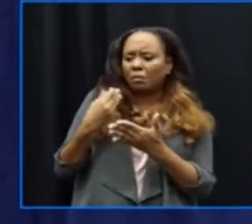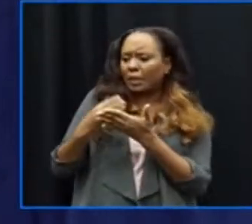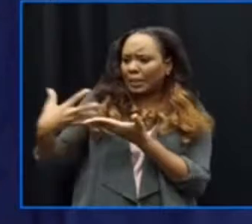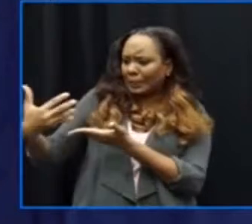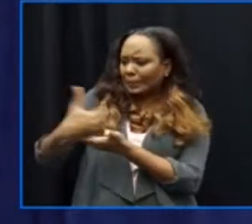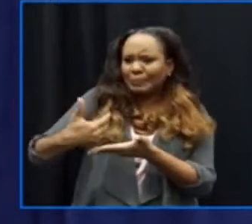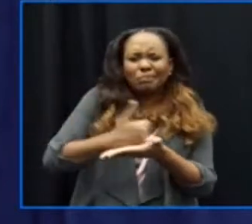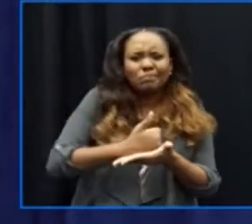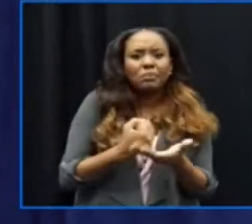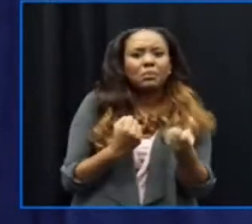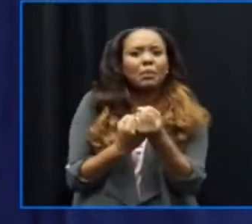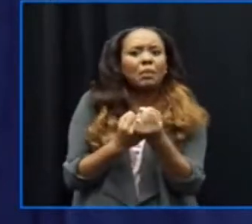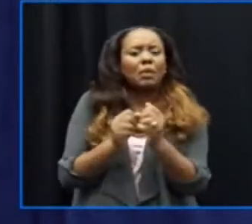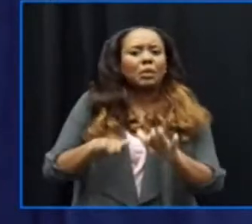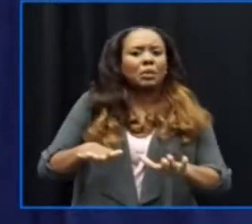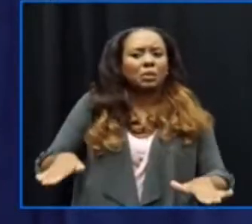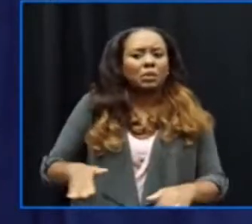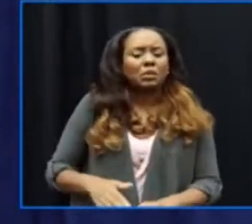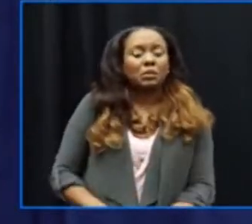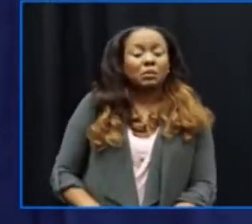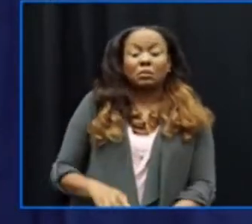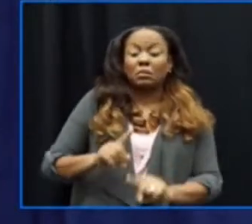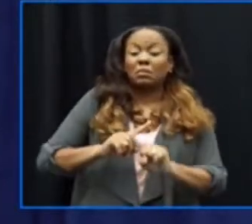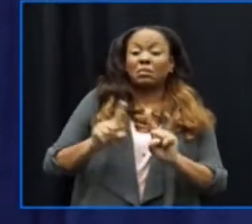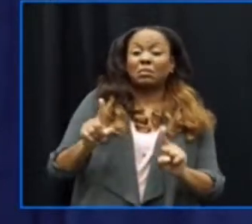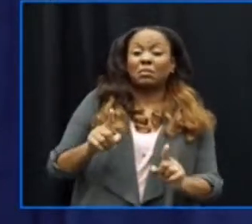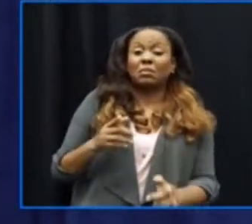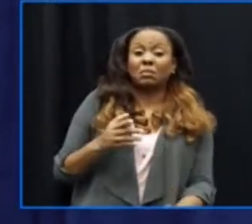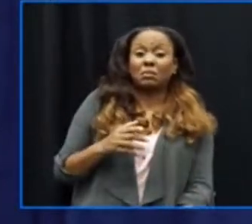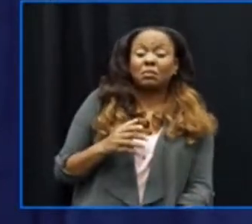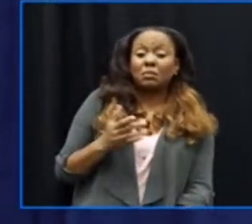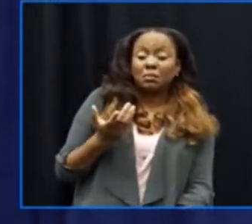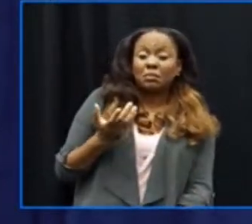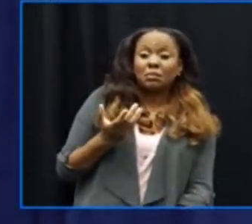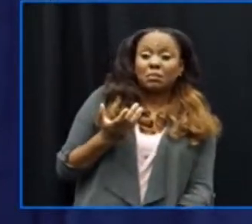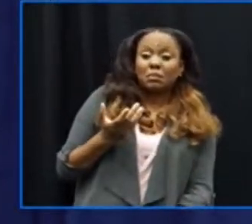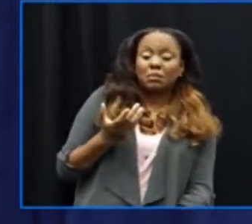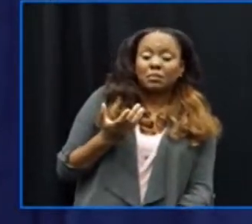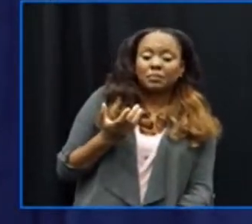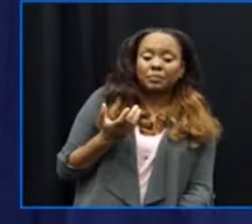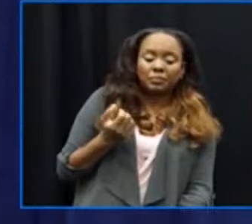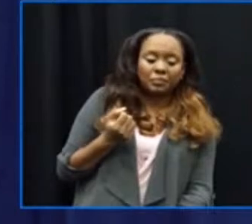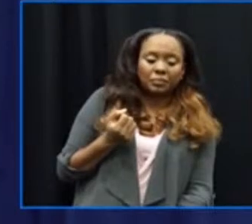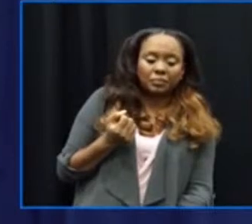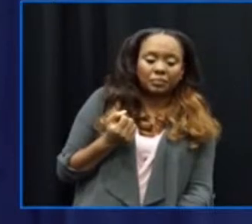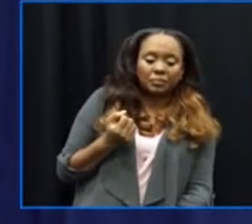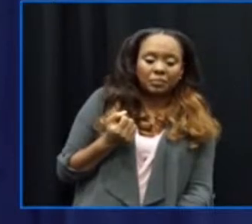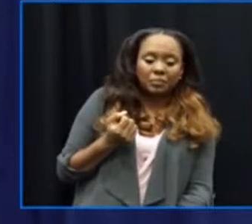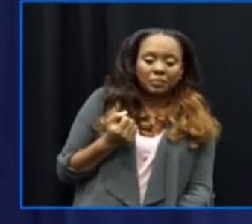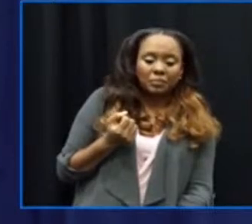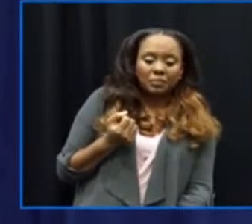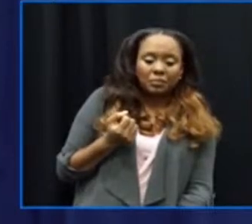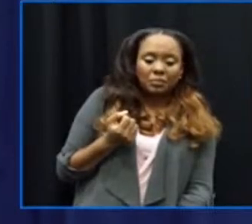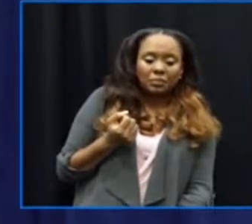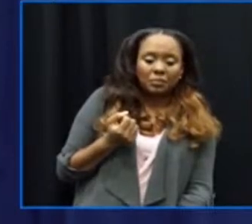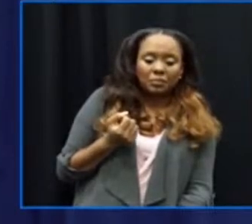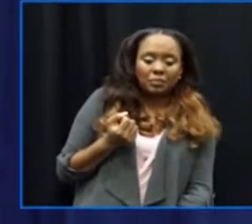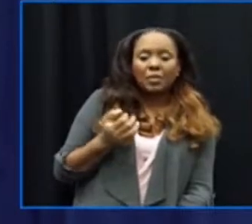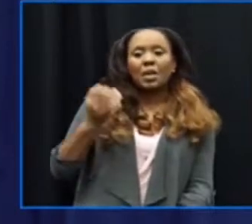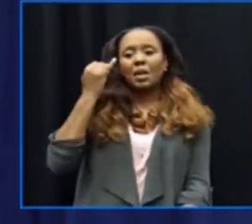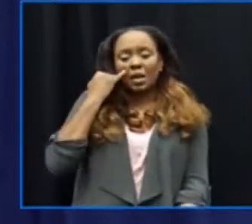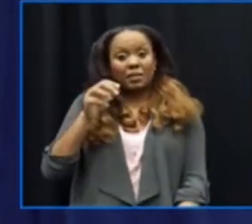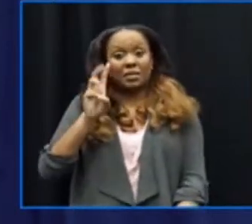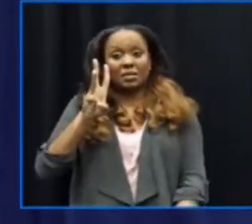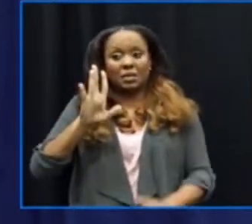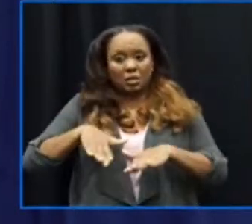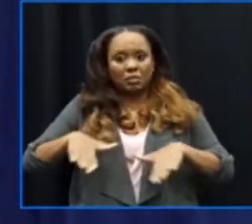them, it's not too difficult for 6 children to take care of mommy and daddy. Some of them bring food, one pay the cable bill, one pay light,